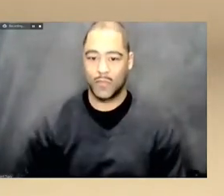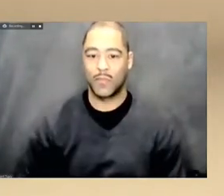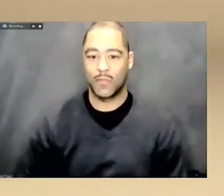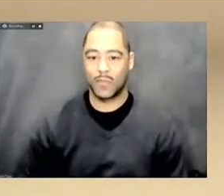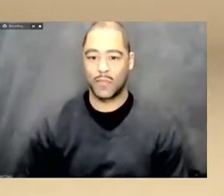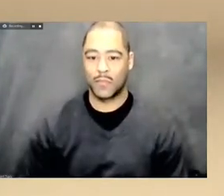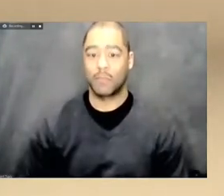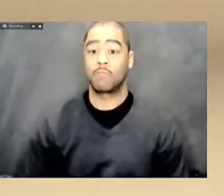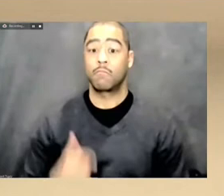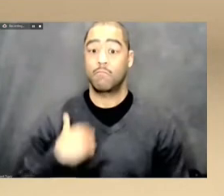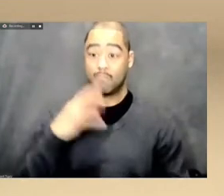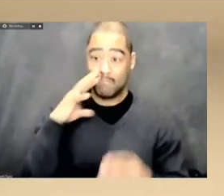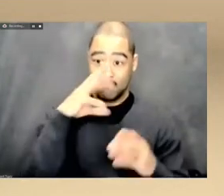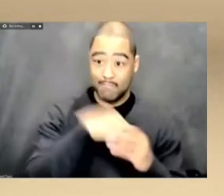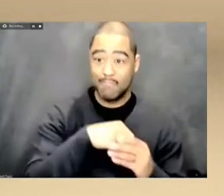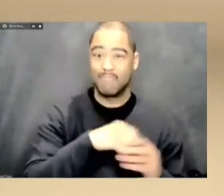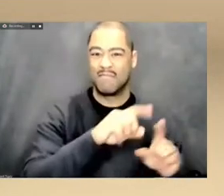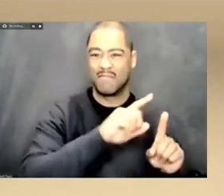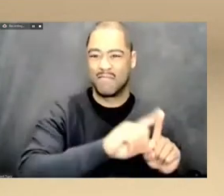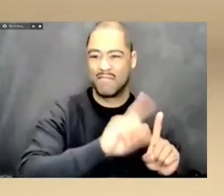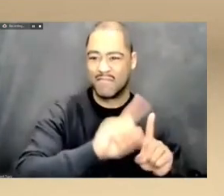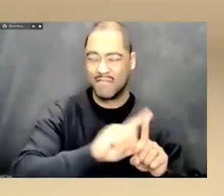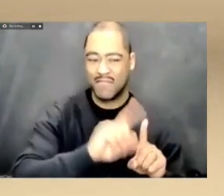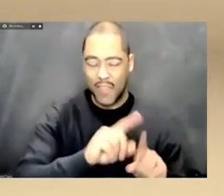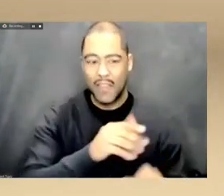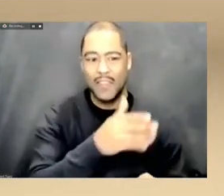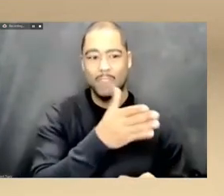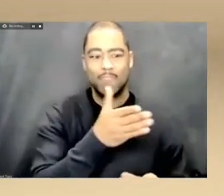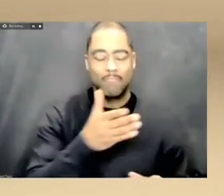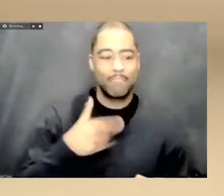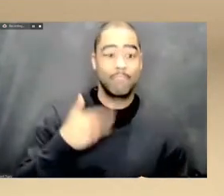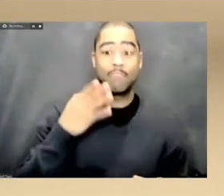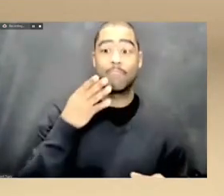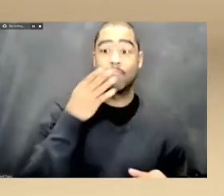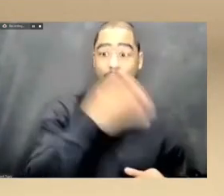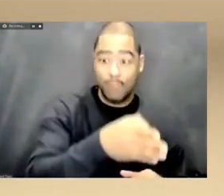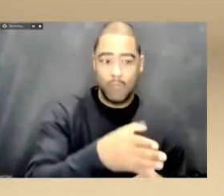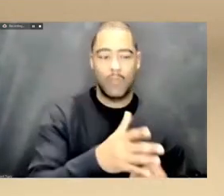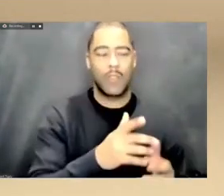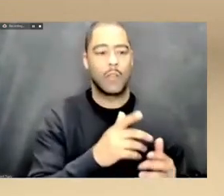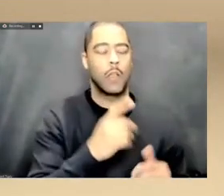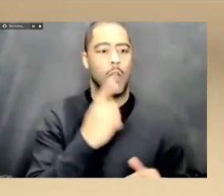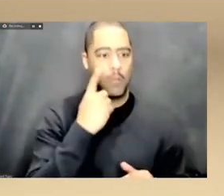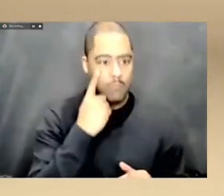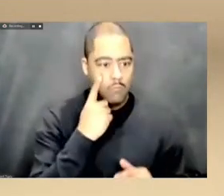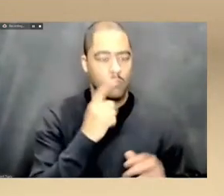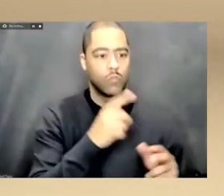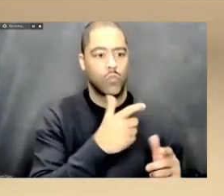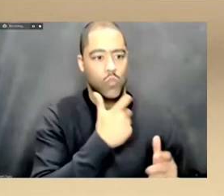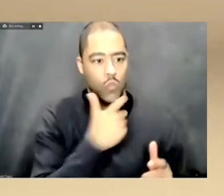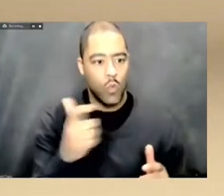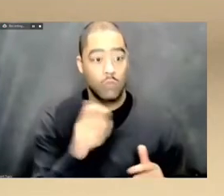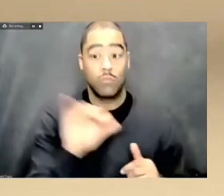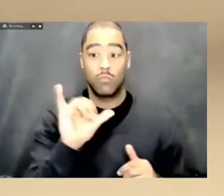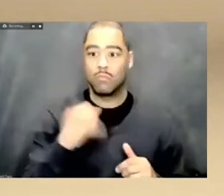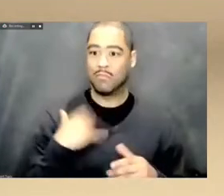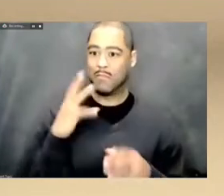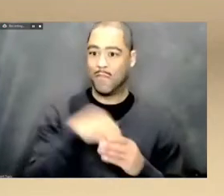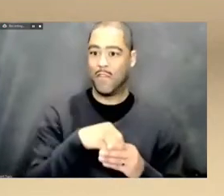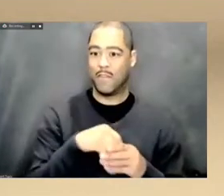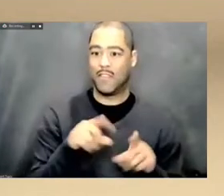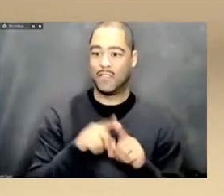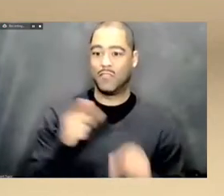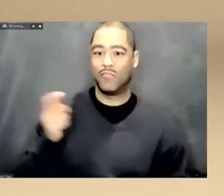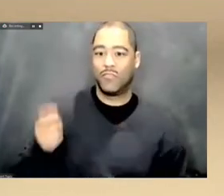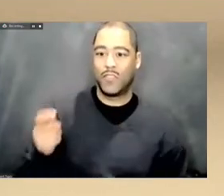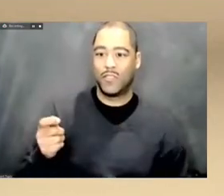a judge various times with this county art commission, and I really, really encourage the